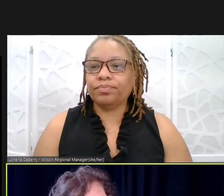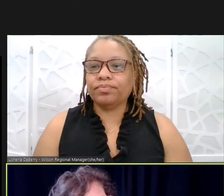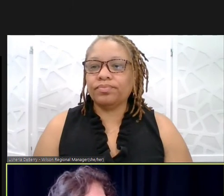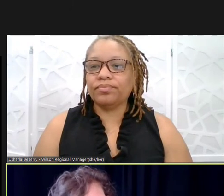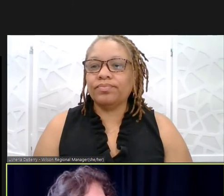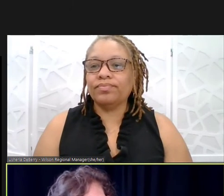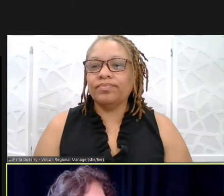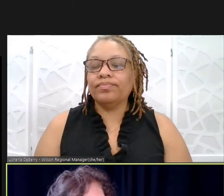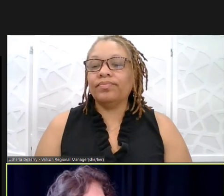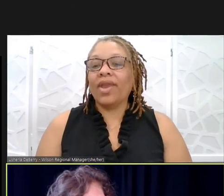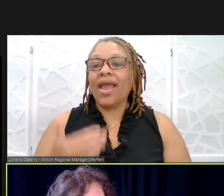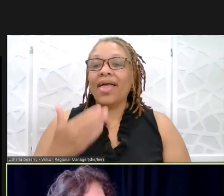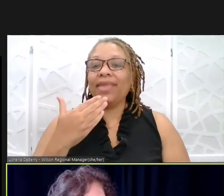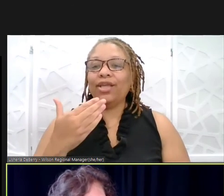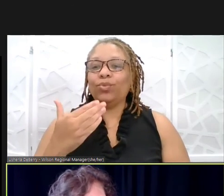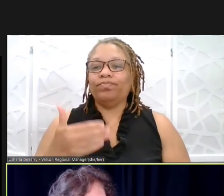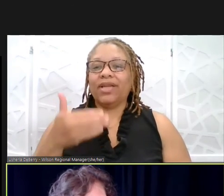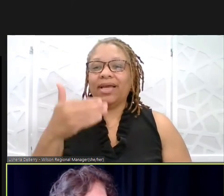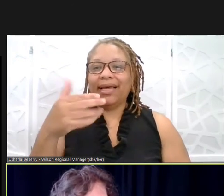different.